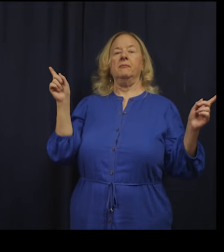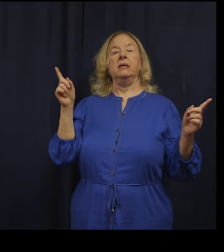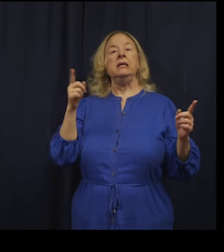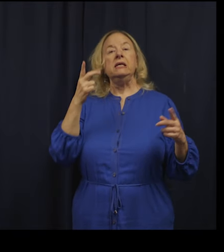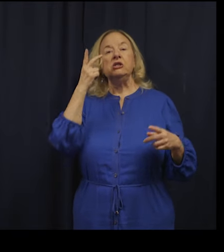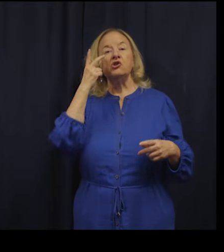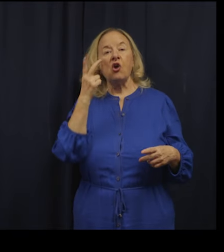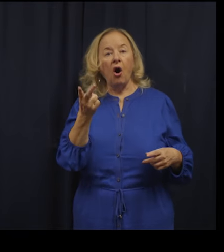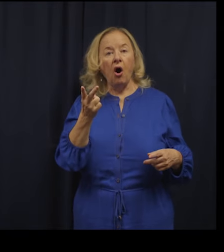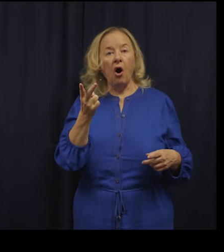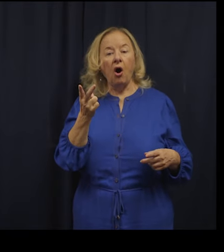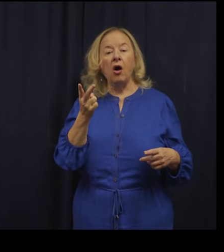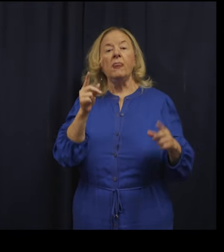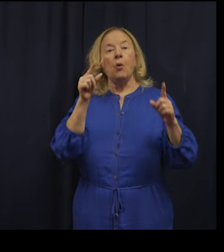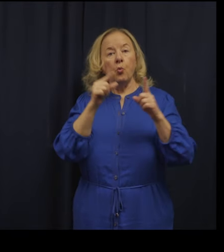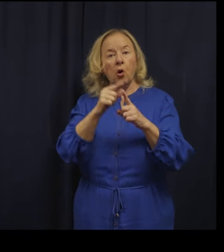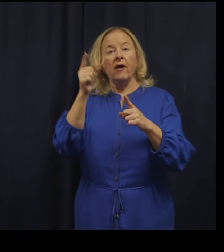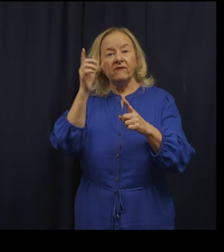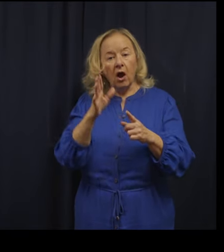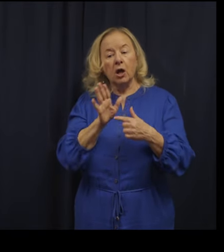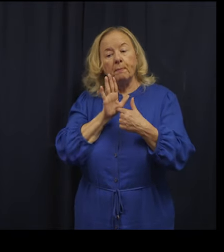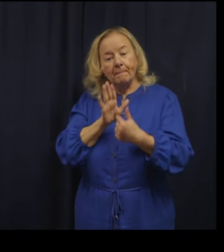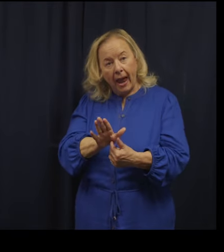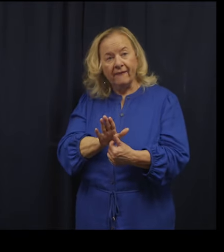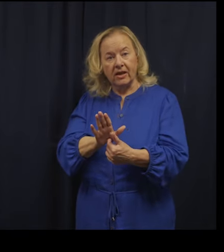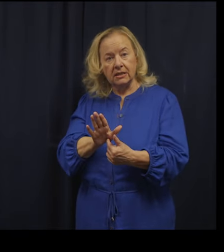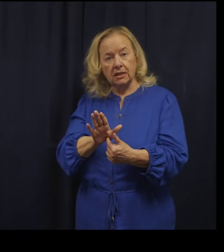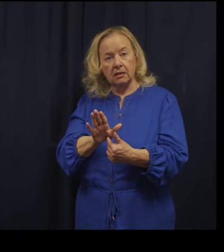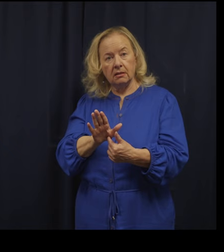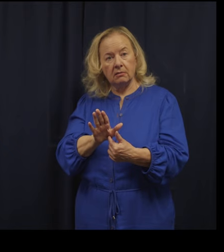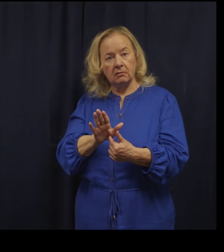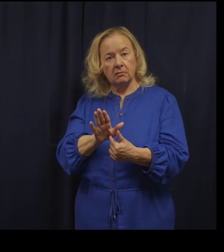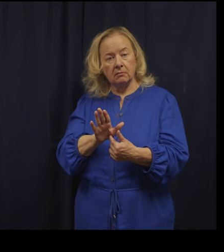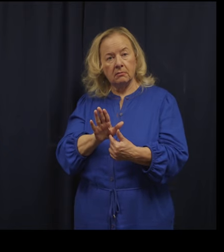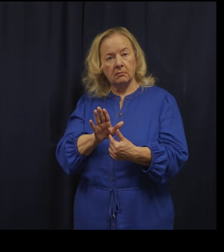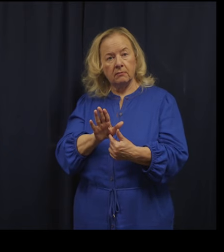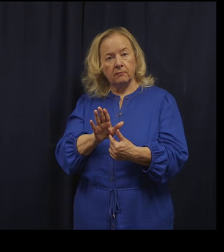he saw the word of God manifested.